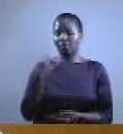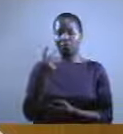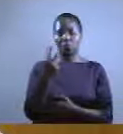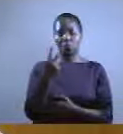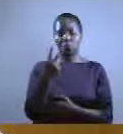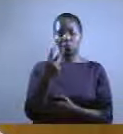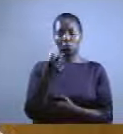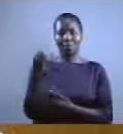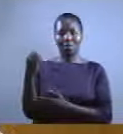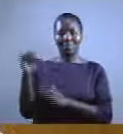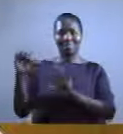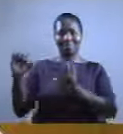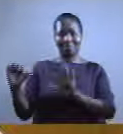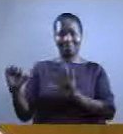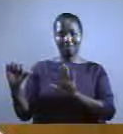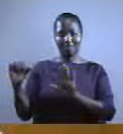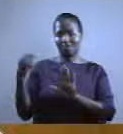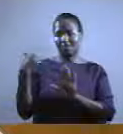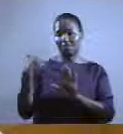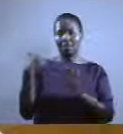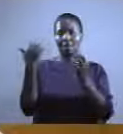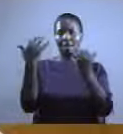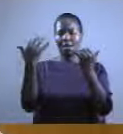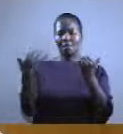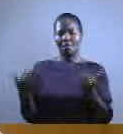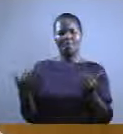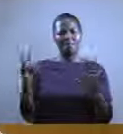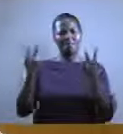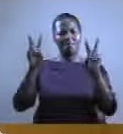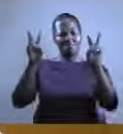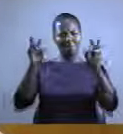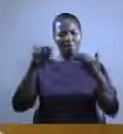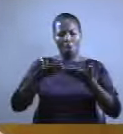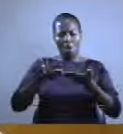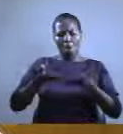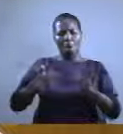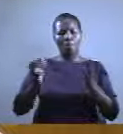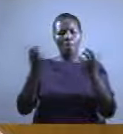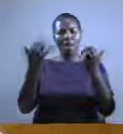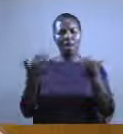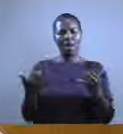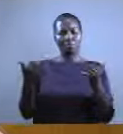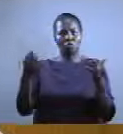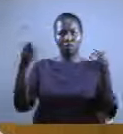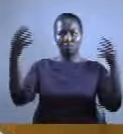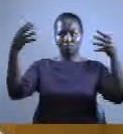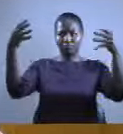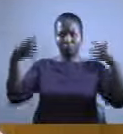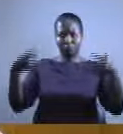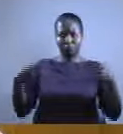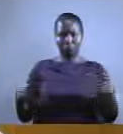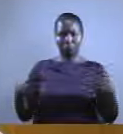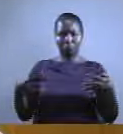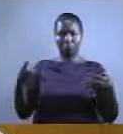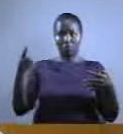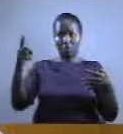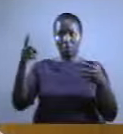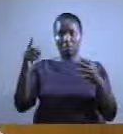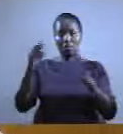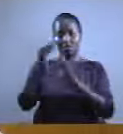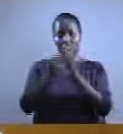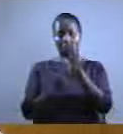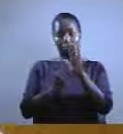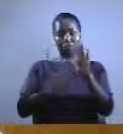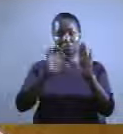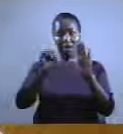2006, Open Budget Index Performance Initiative has always rated South Africa to be amongst the top 5 in